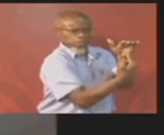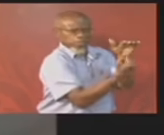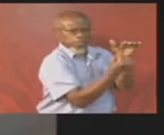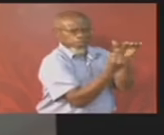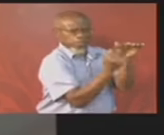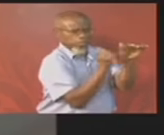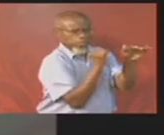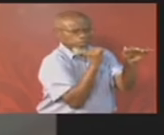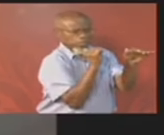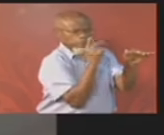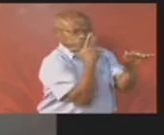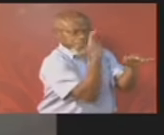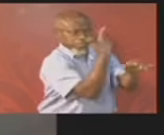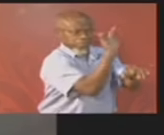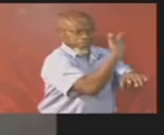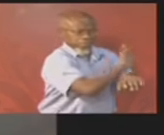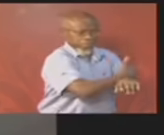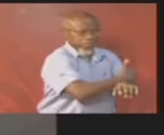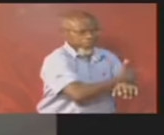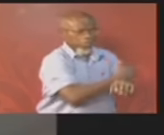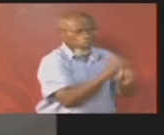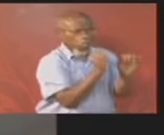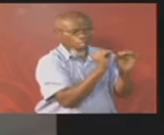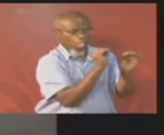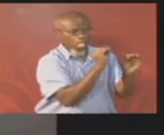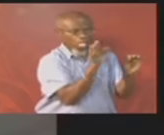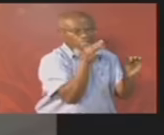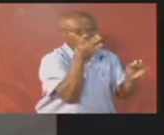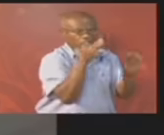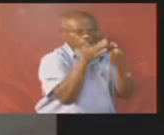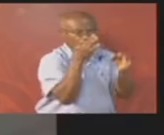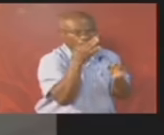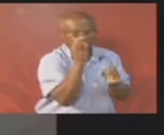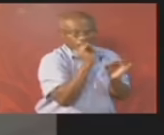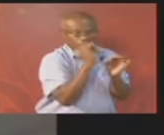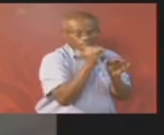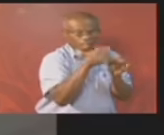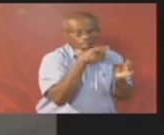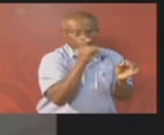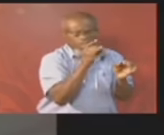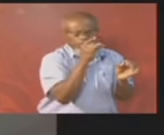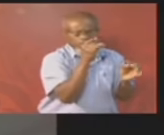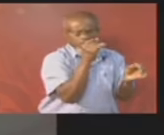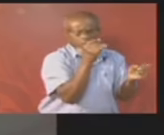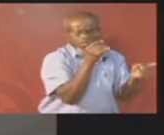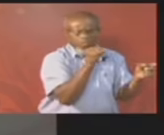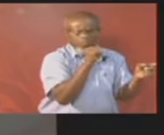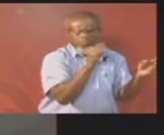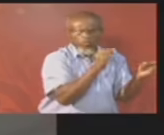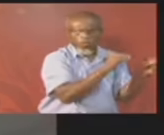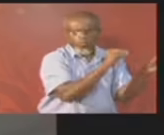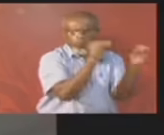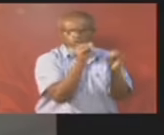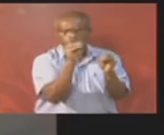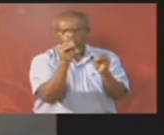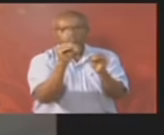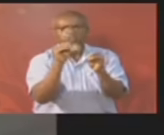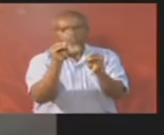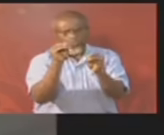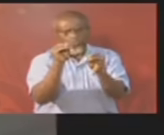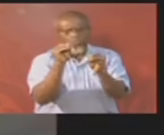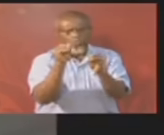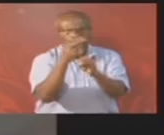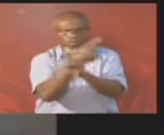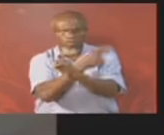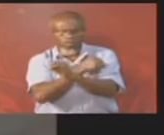being transferred to a COVID institution. I was just wondering, can you indicate why the COVID-19 patients are being treated this